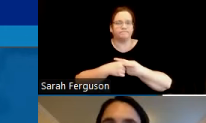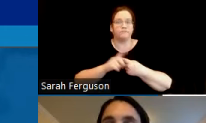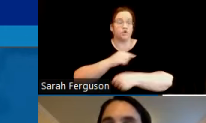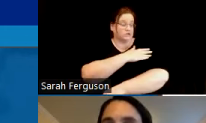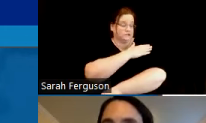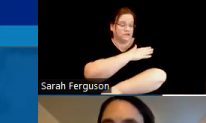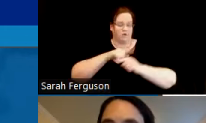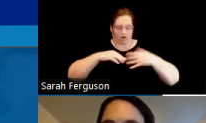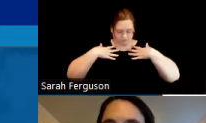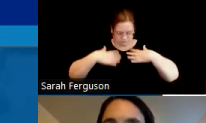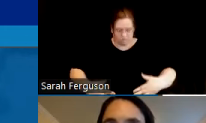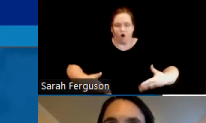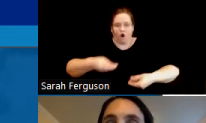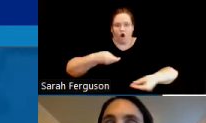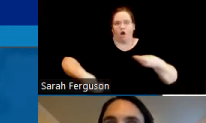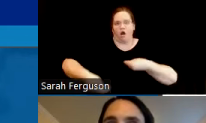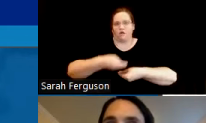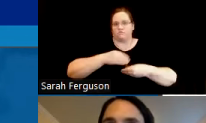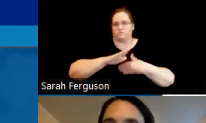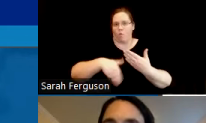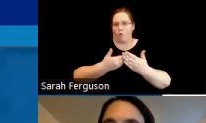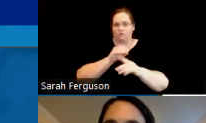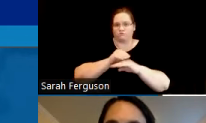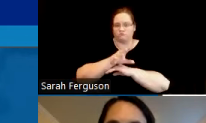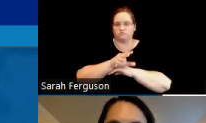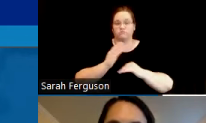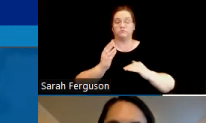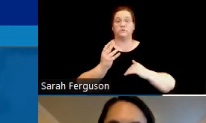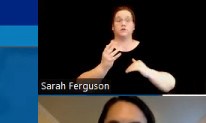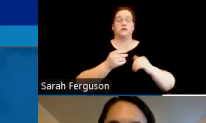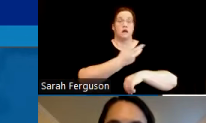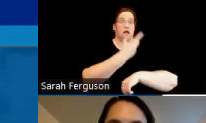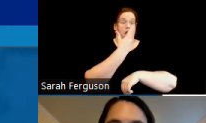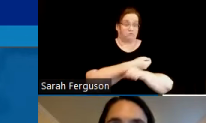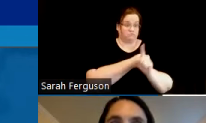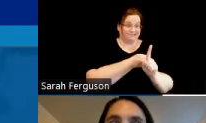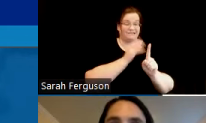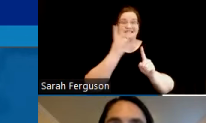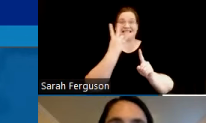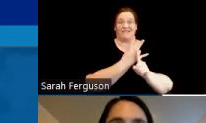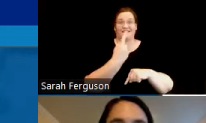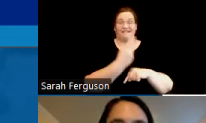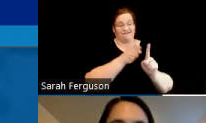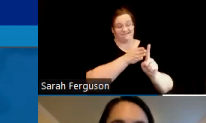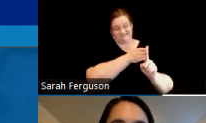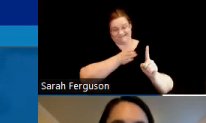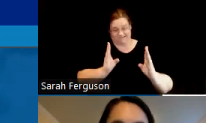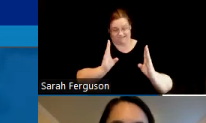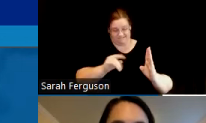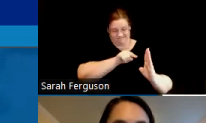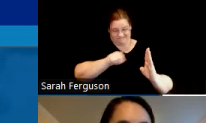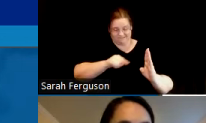vaccine, but something that would affect the whole body within the 7 days after each dose. So